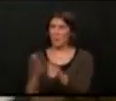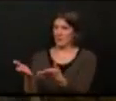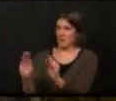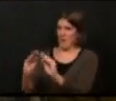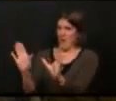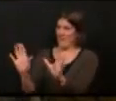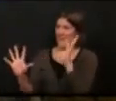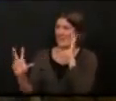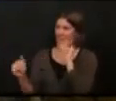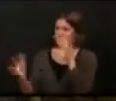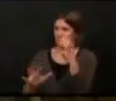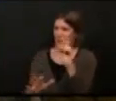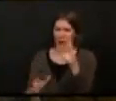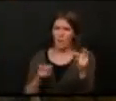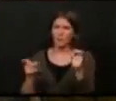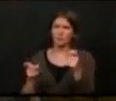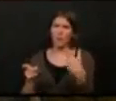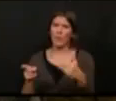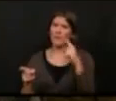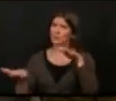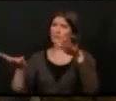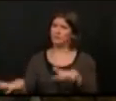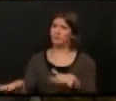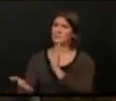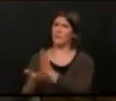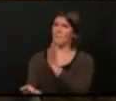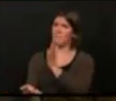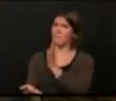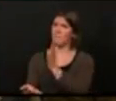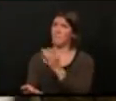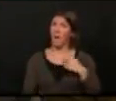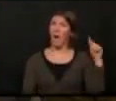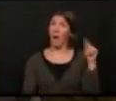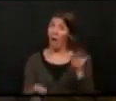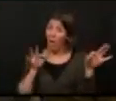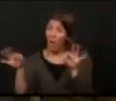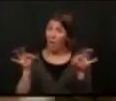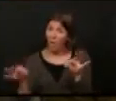control, and it really needs to be stopped